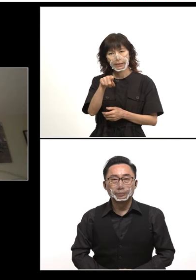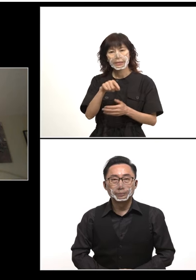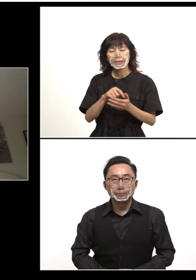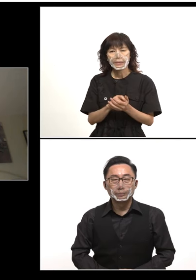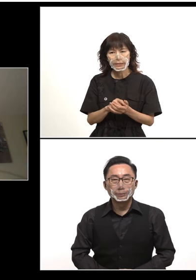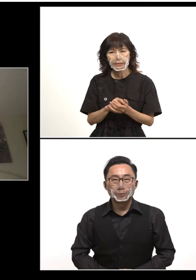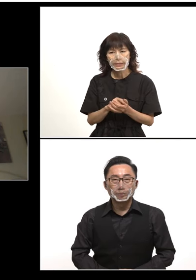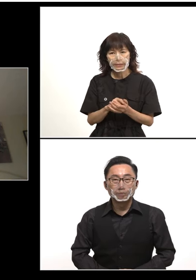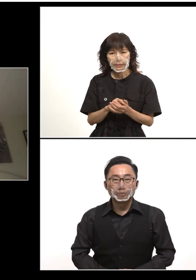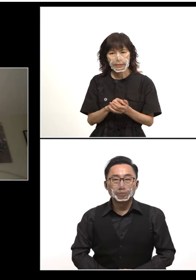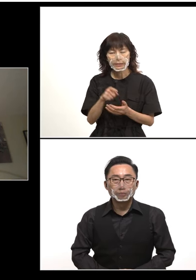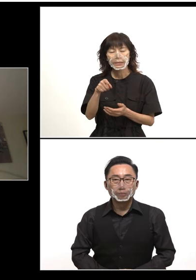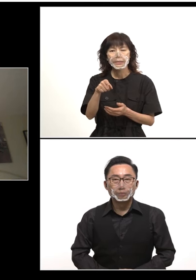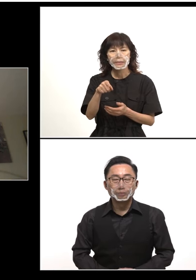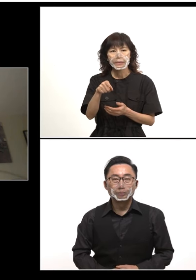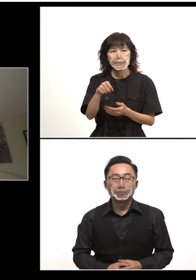in the workplace?